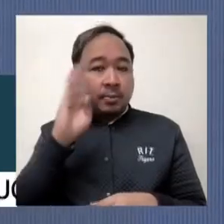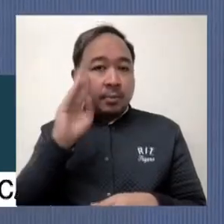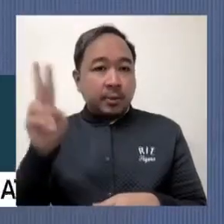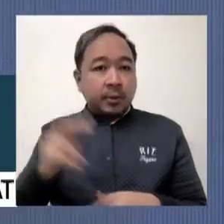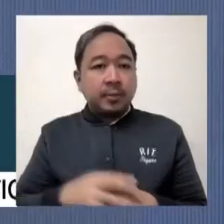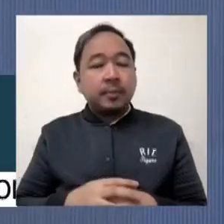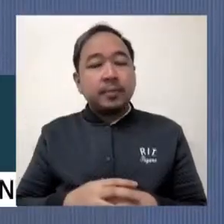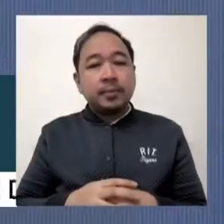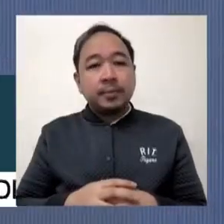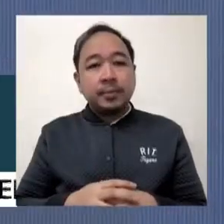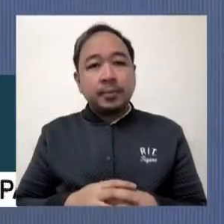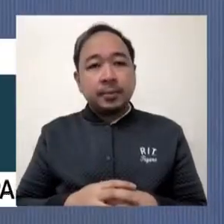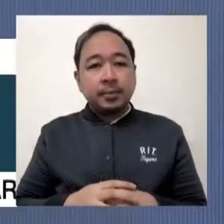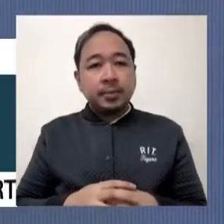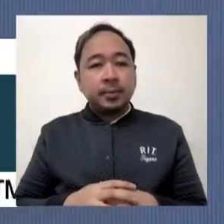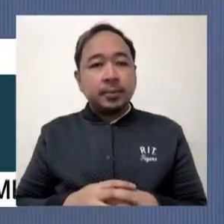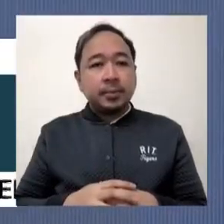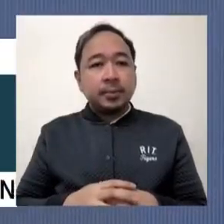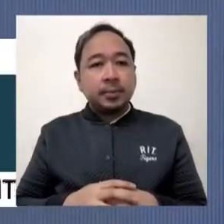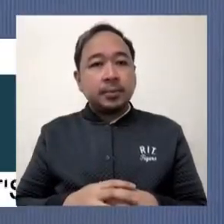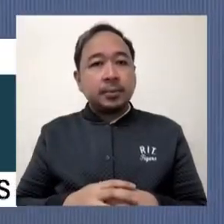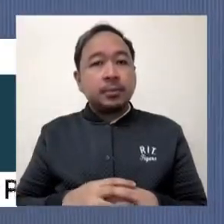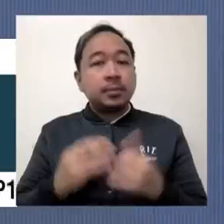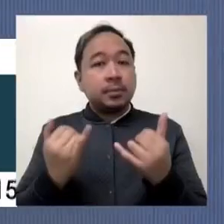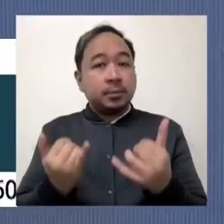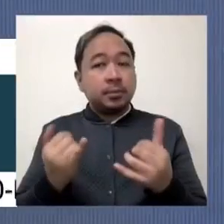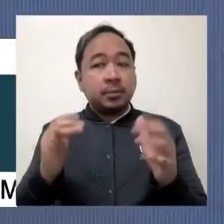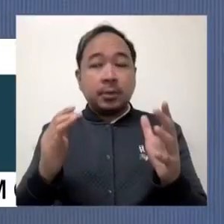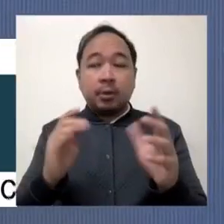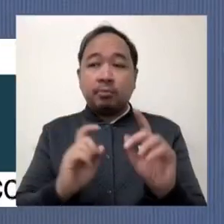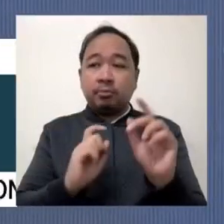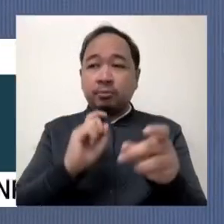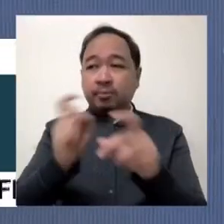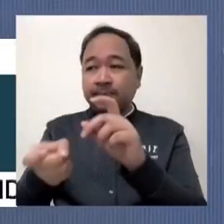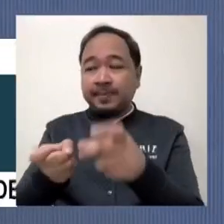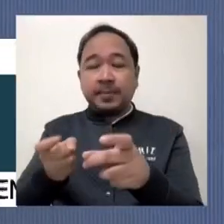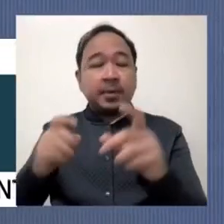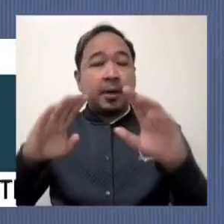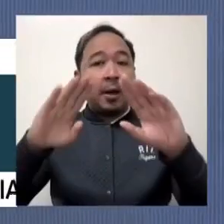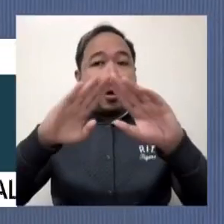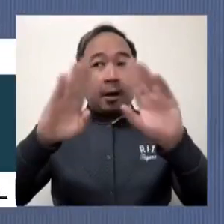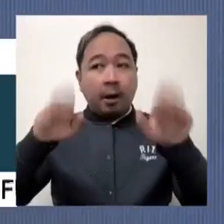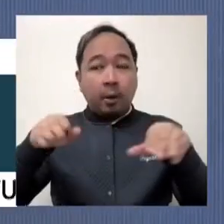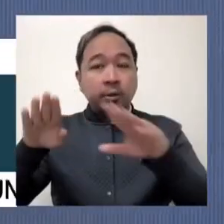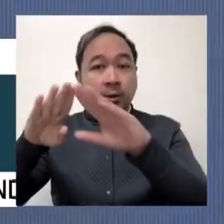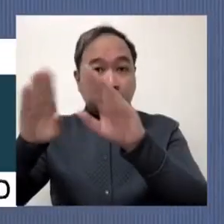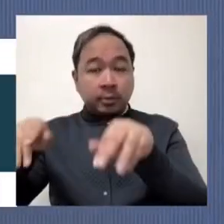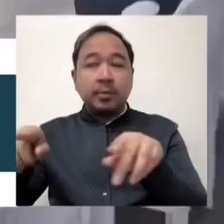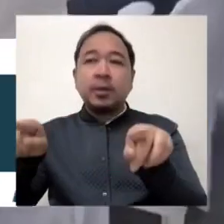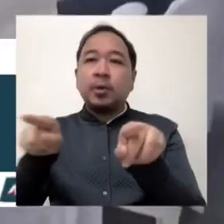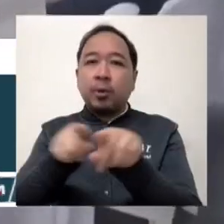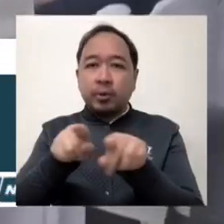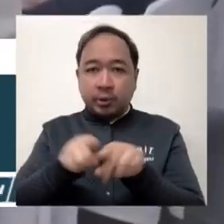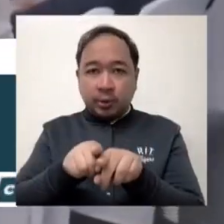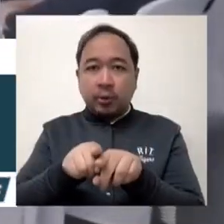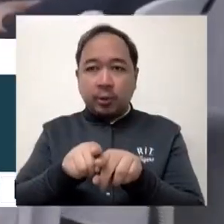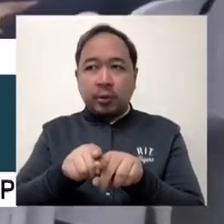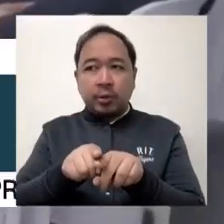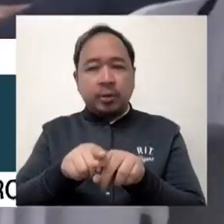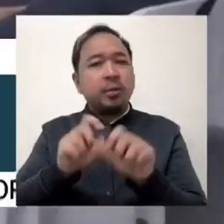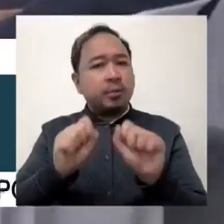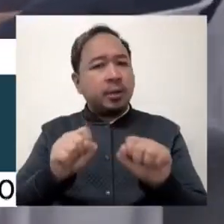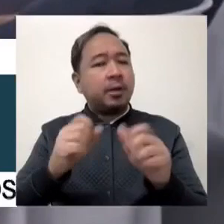Kasabay ng mga tirahang ibinabahagi natin, tiyakin natin na mabigyan din natin sila ng pagkakataon